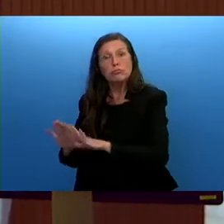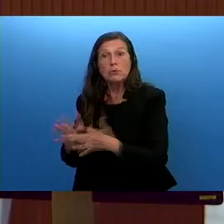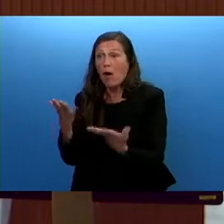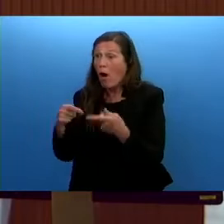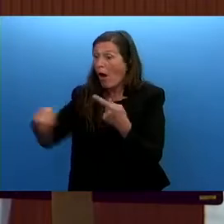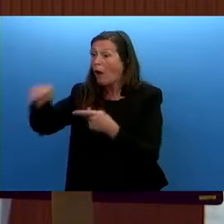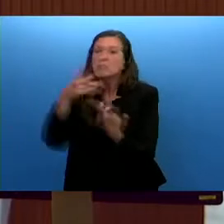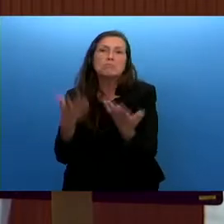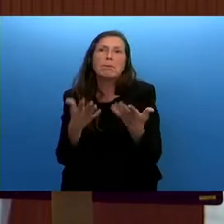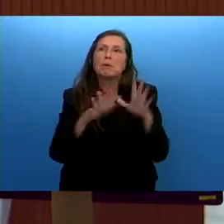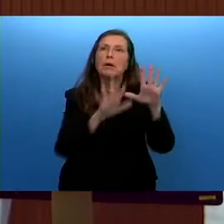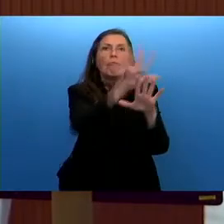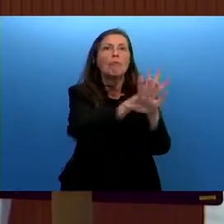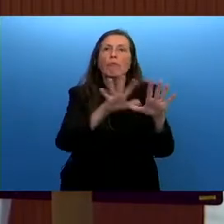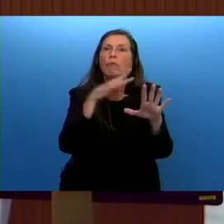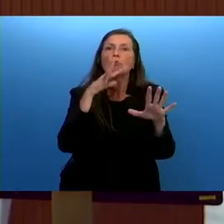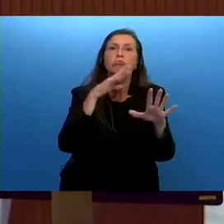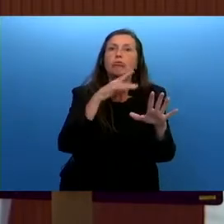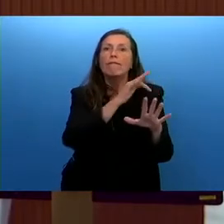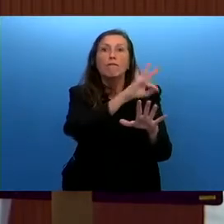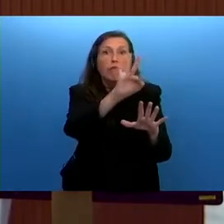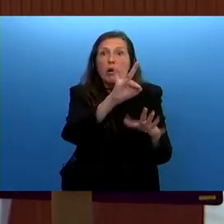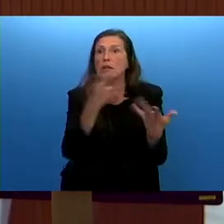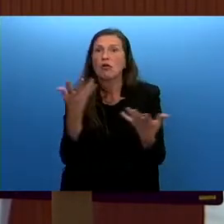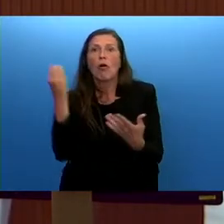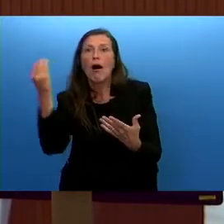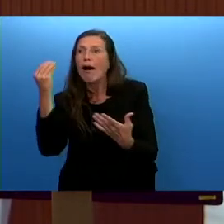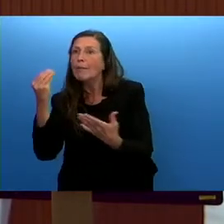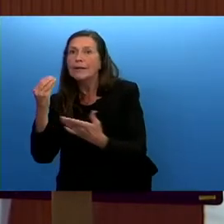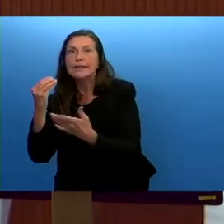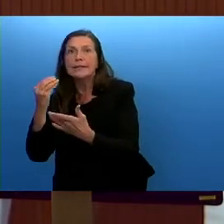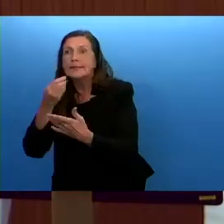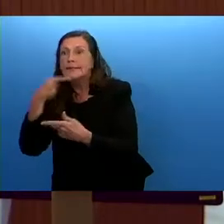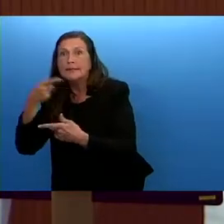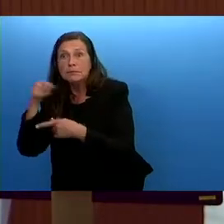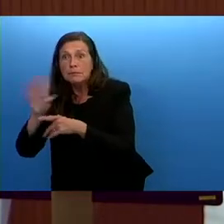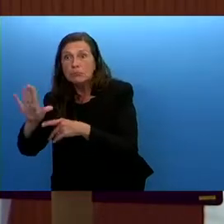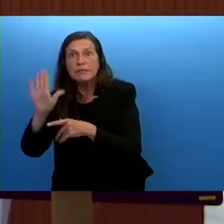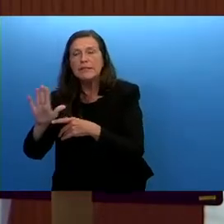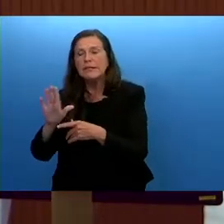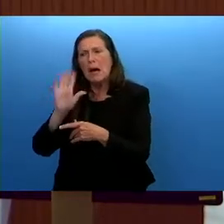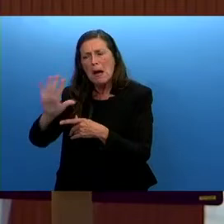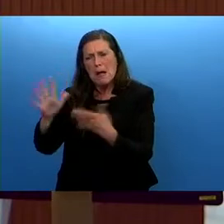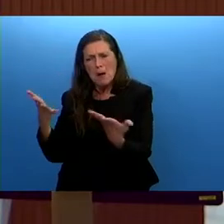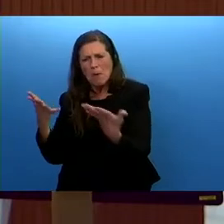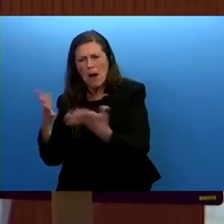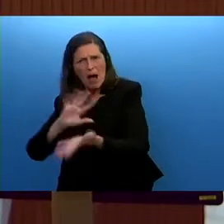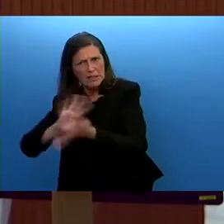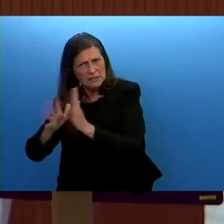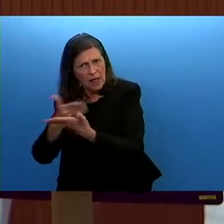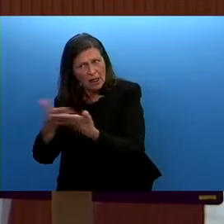or Spanish-speaking or Arabic-speaking, for example? So we are still learning on how to do this